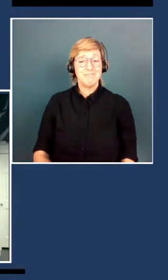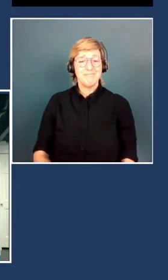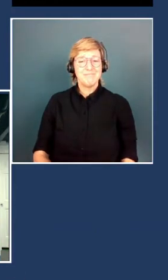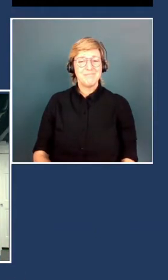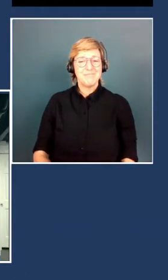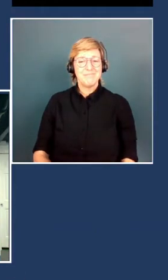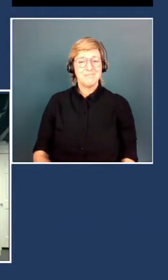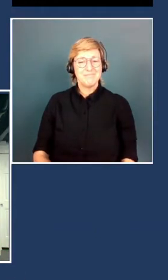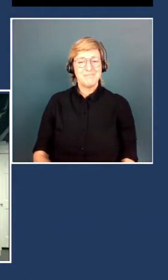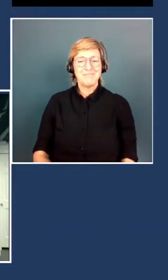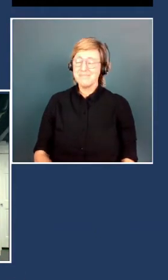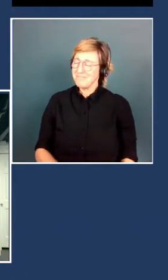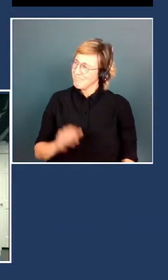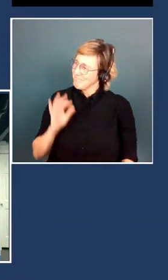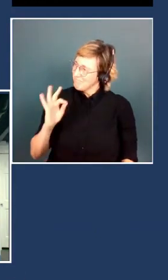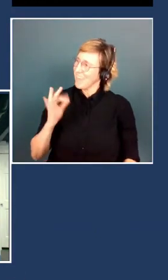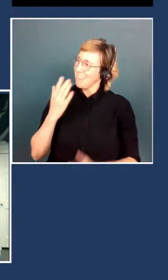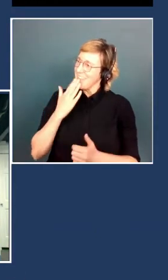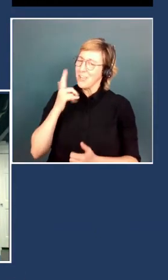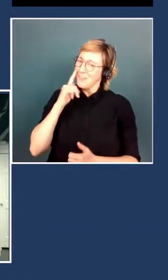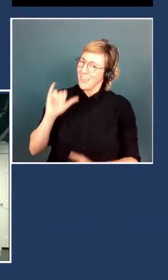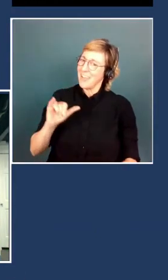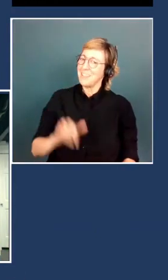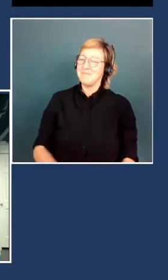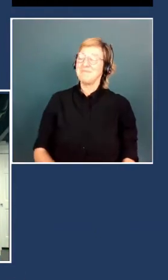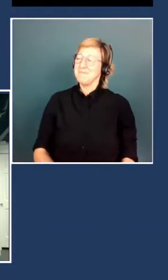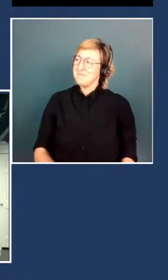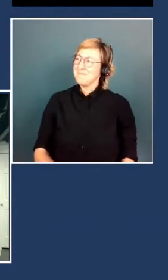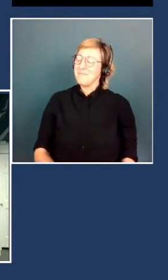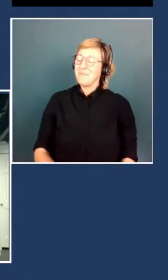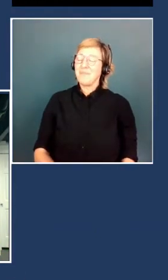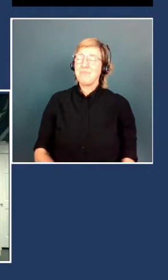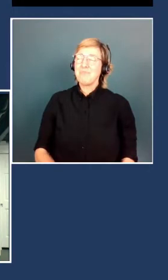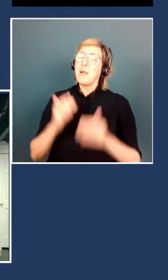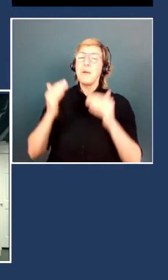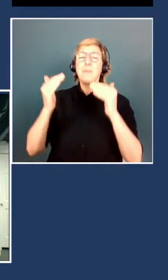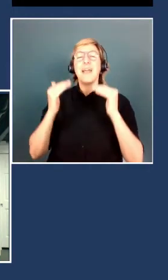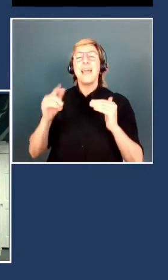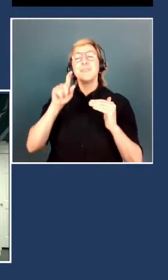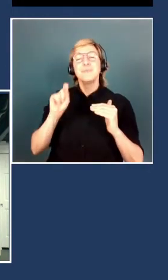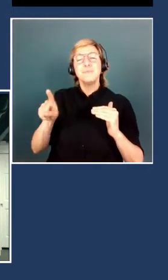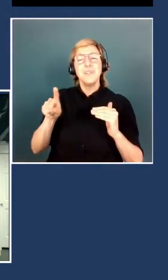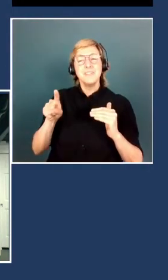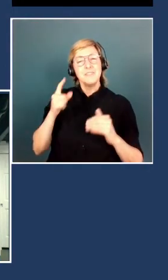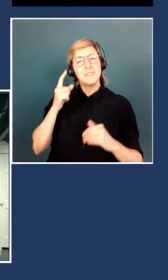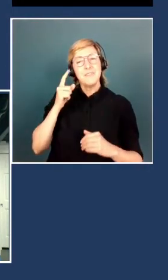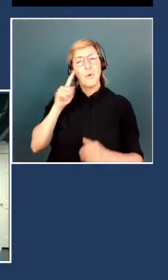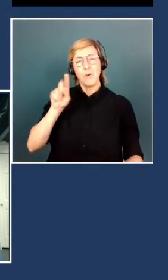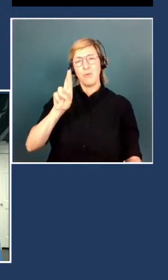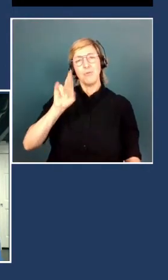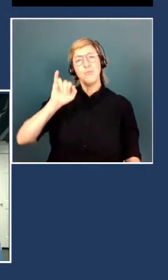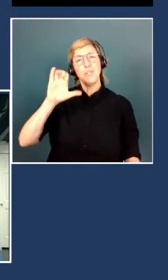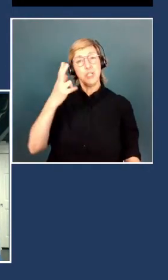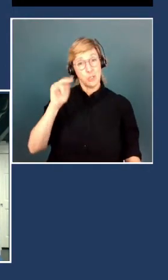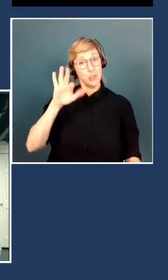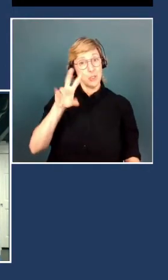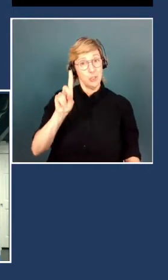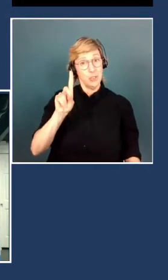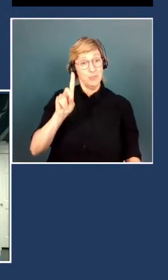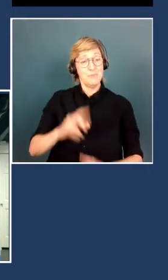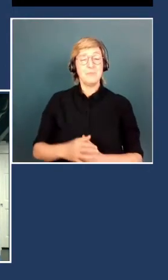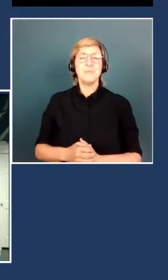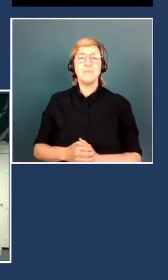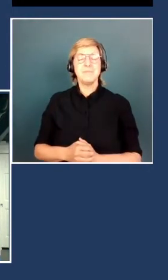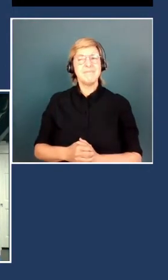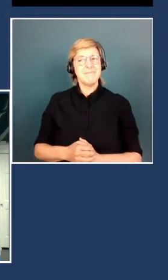Well, nice. Well, thank you for that, Leah. I do have a question. My next question is to Richard. We've got likely a lot of folks that have some